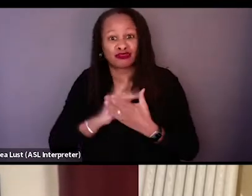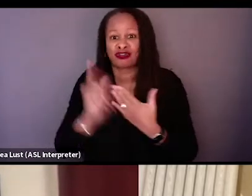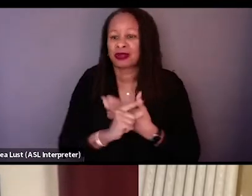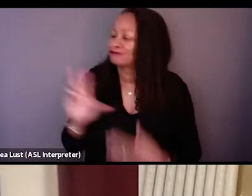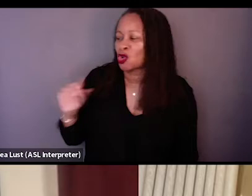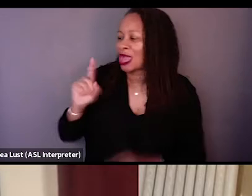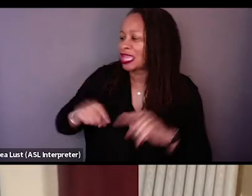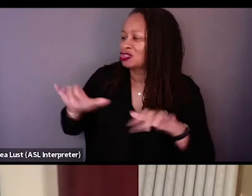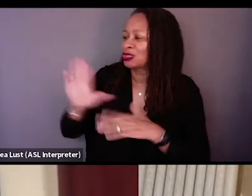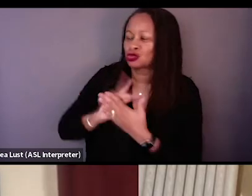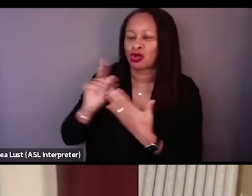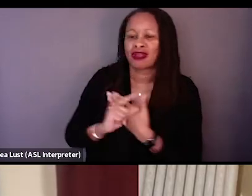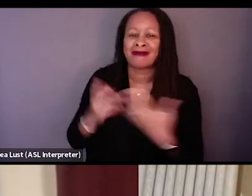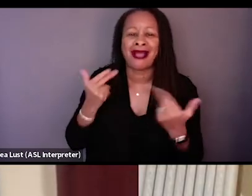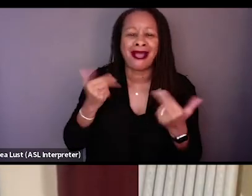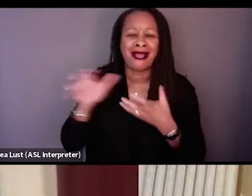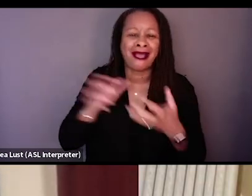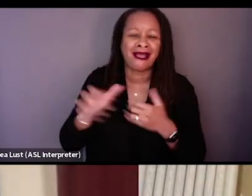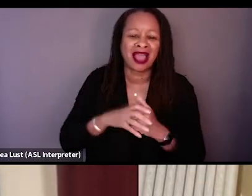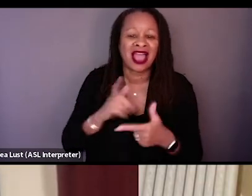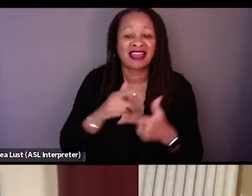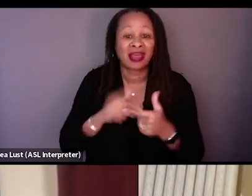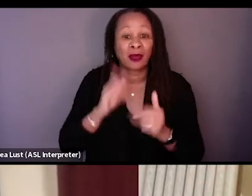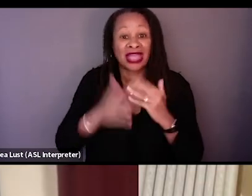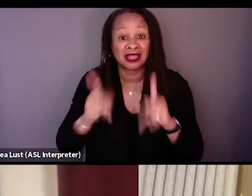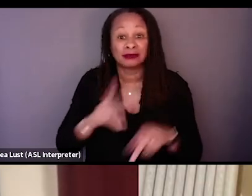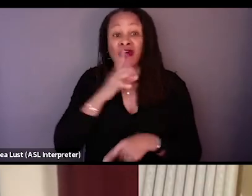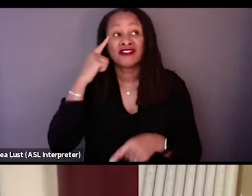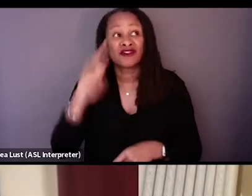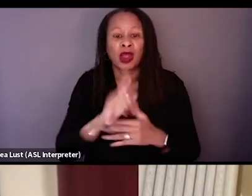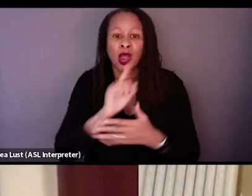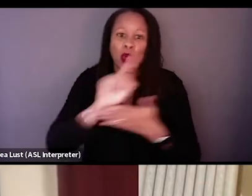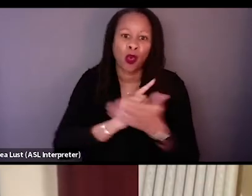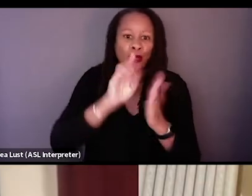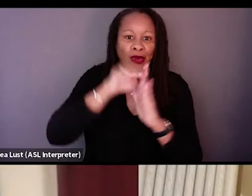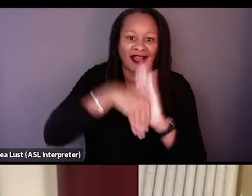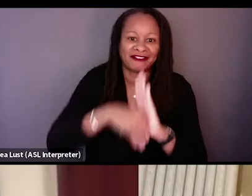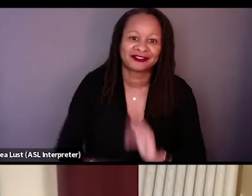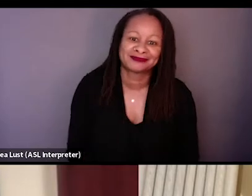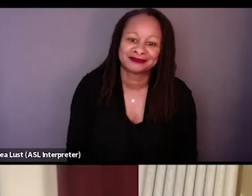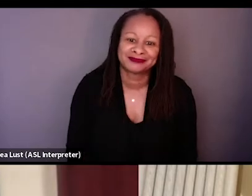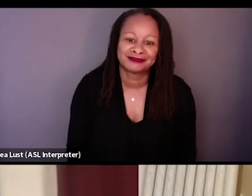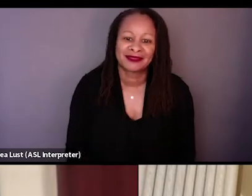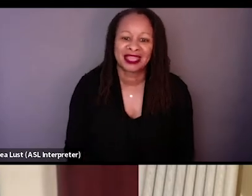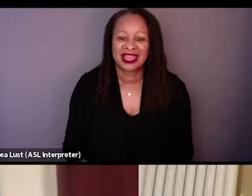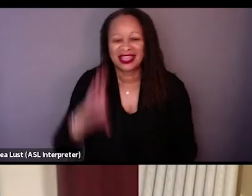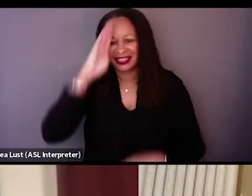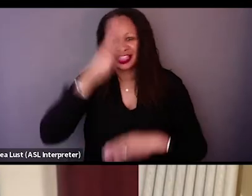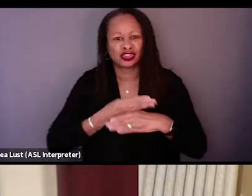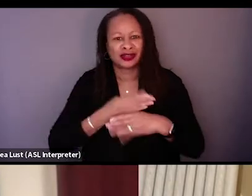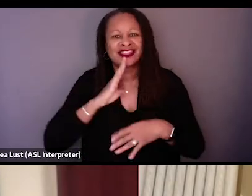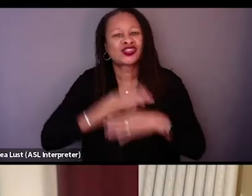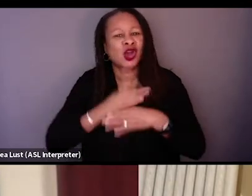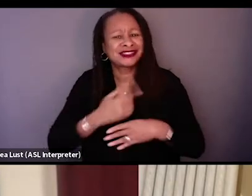his show." And so then we end up talking for, I'm not kidding, an hour and a half. And finally she walks over and goes, "Dad, just go over